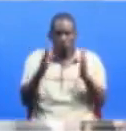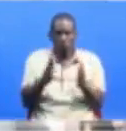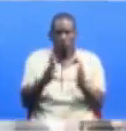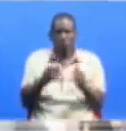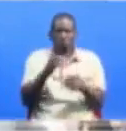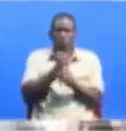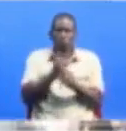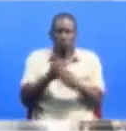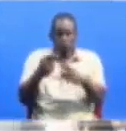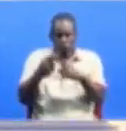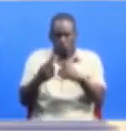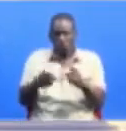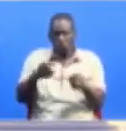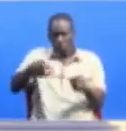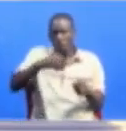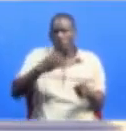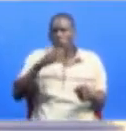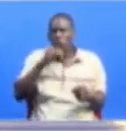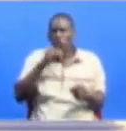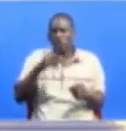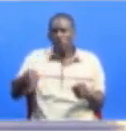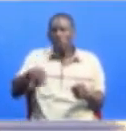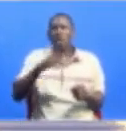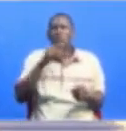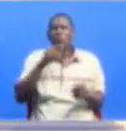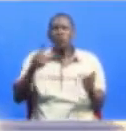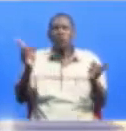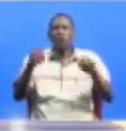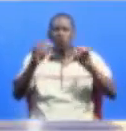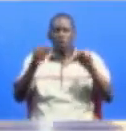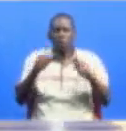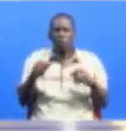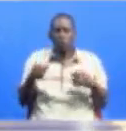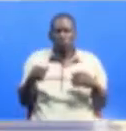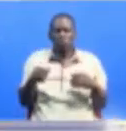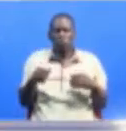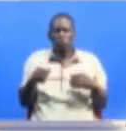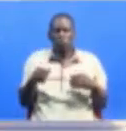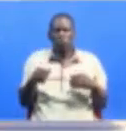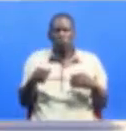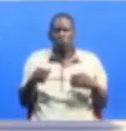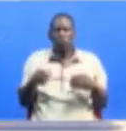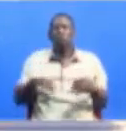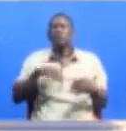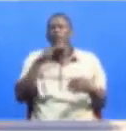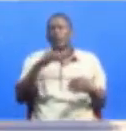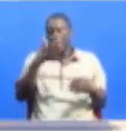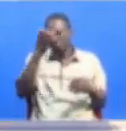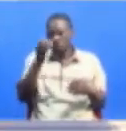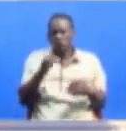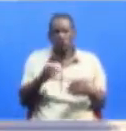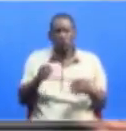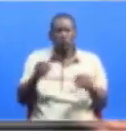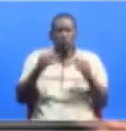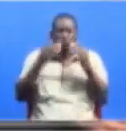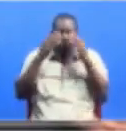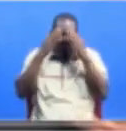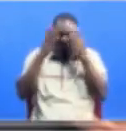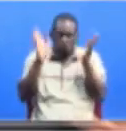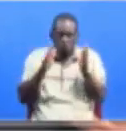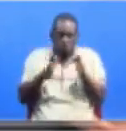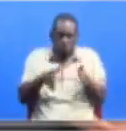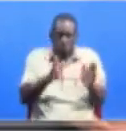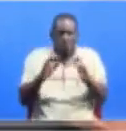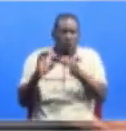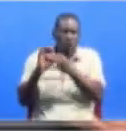na kufanya tohara kwa watoto wetu. Watoto wetu hawawezi kupoteza maisha kwa sababu ya kutojua mienendo